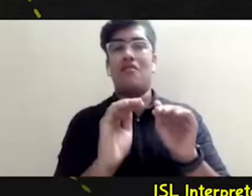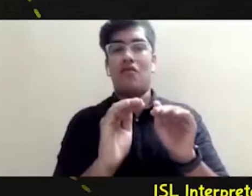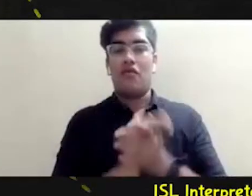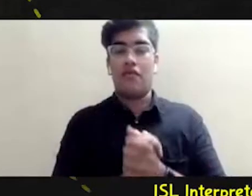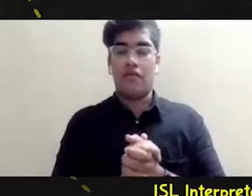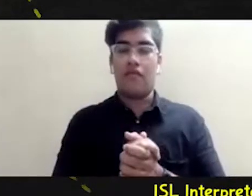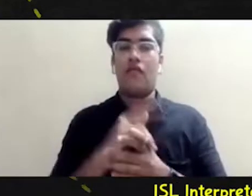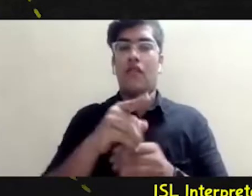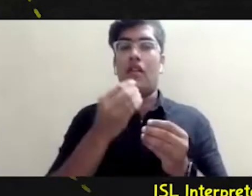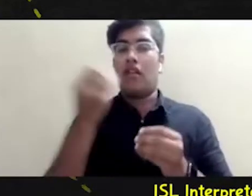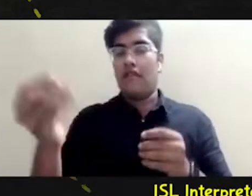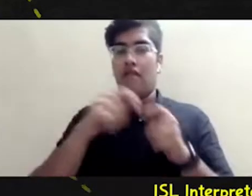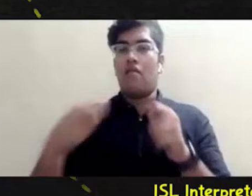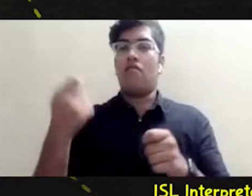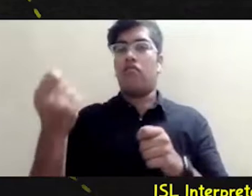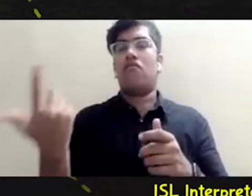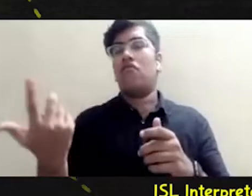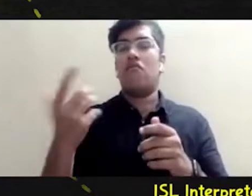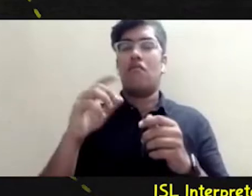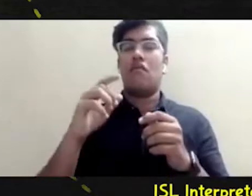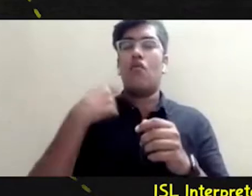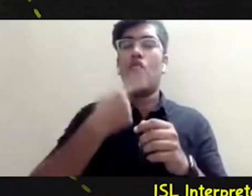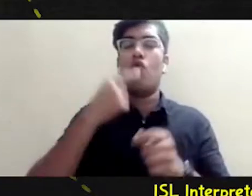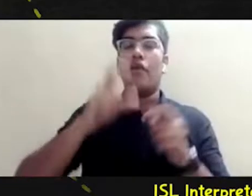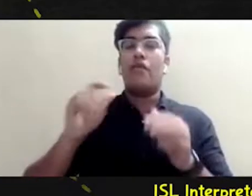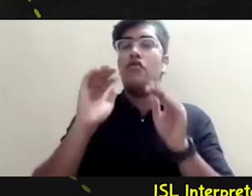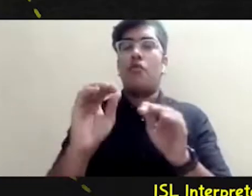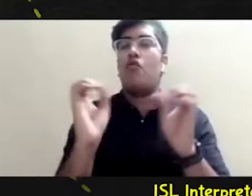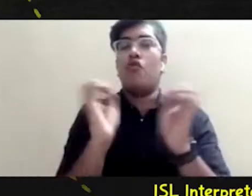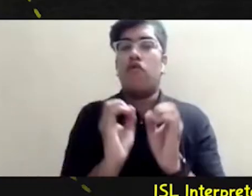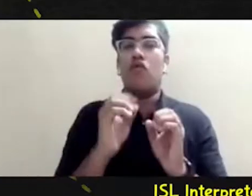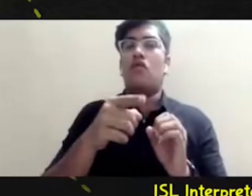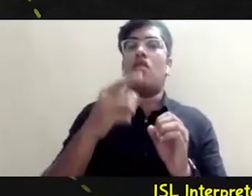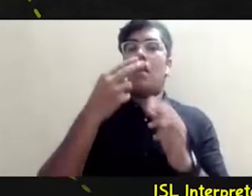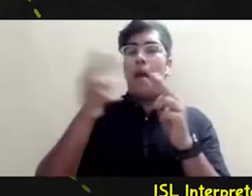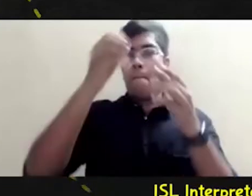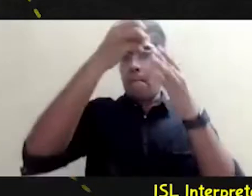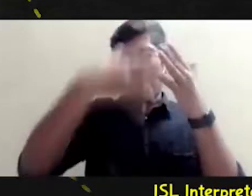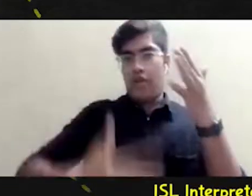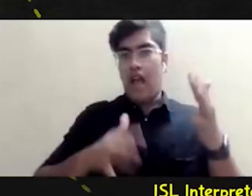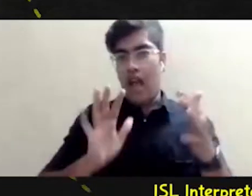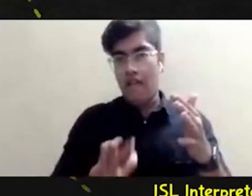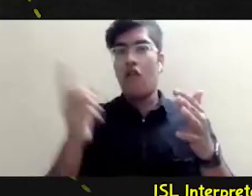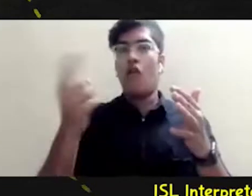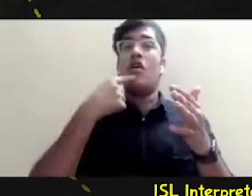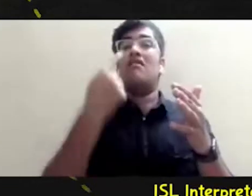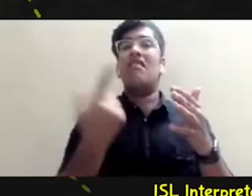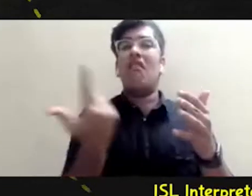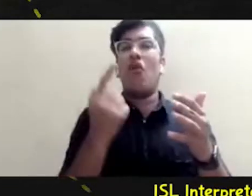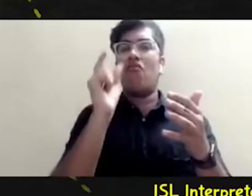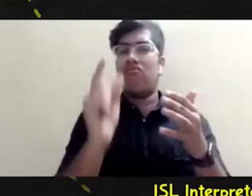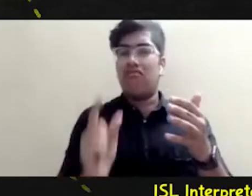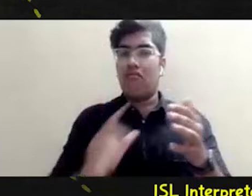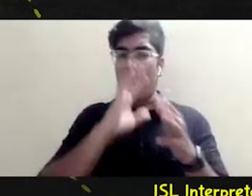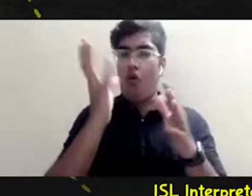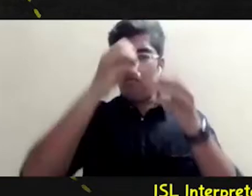who've spoken against LGBTQ plus rights. We know all of their names. We know all of the vile, vicious, homophobic, transphobic things they've